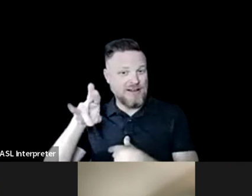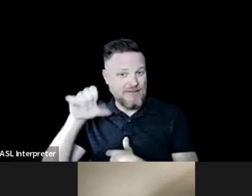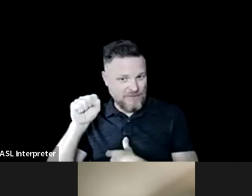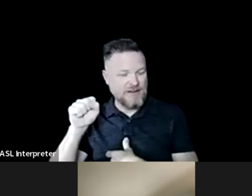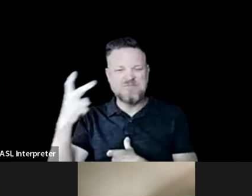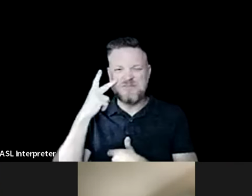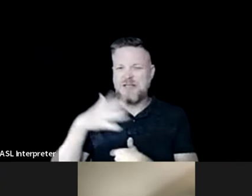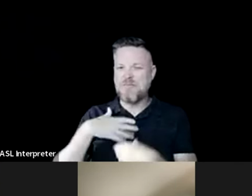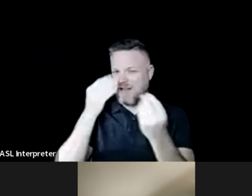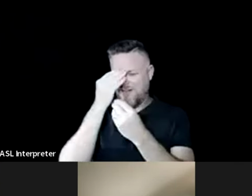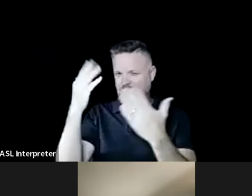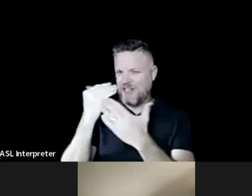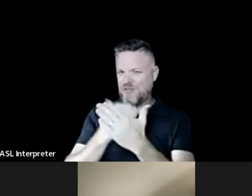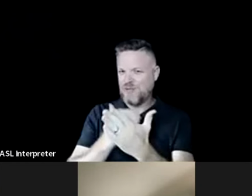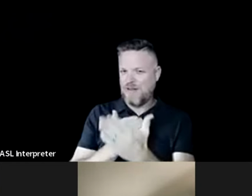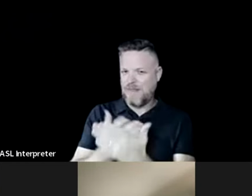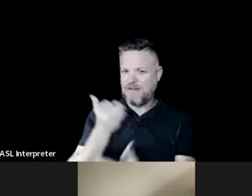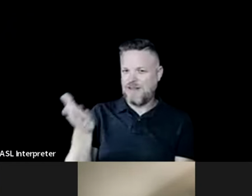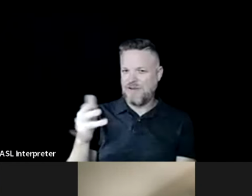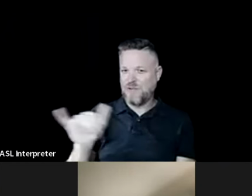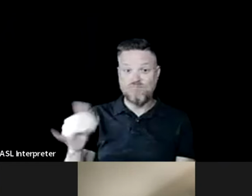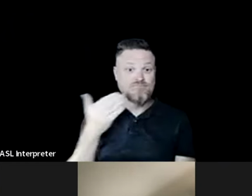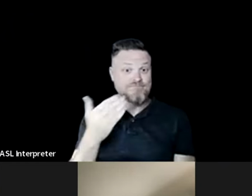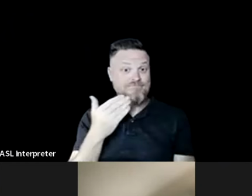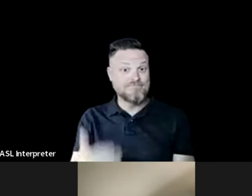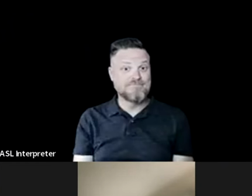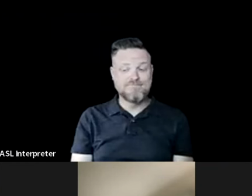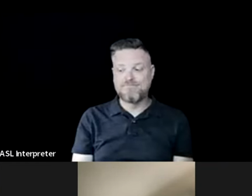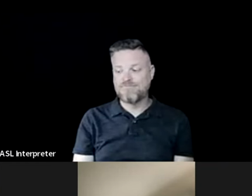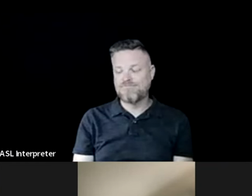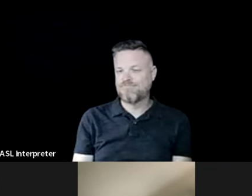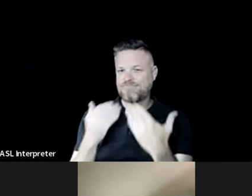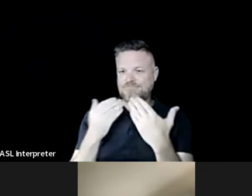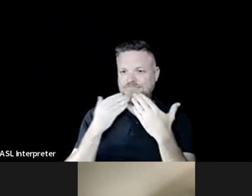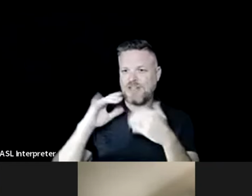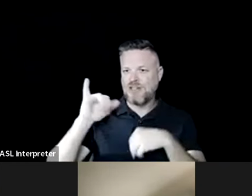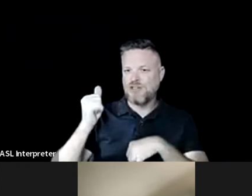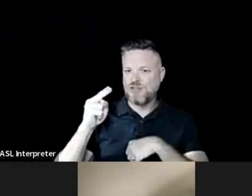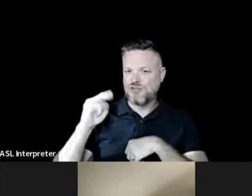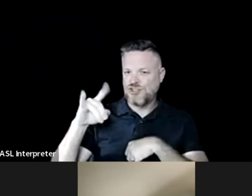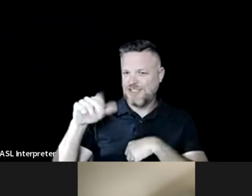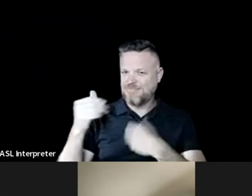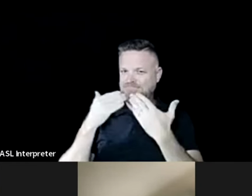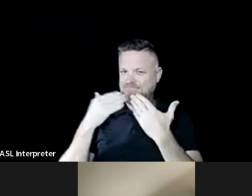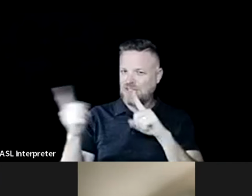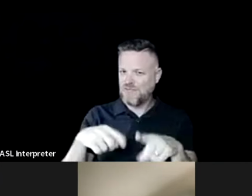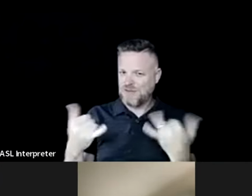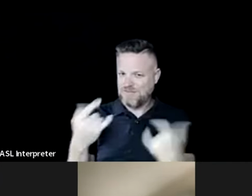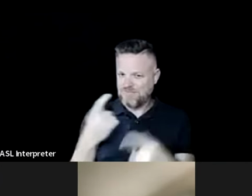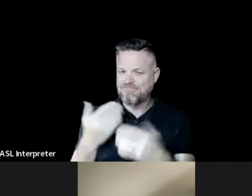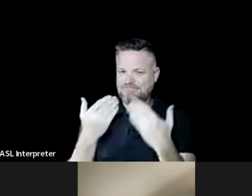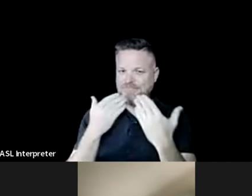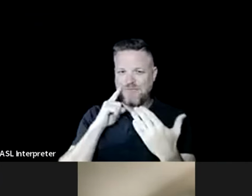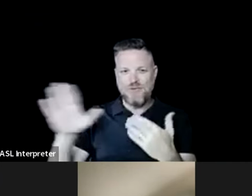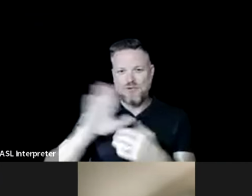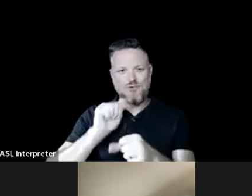my information is listed there as well. So thank you. Thank you, Jancita, so much. Thanks for being here and thanks for your work.